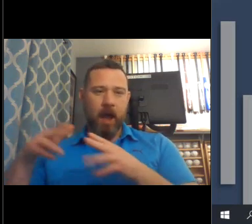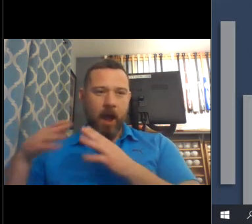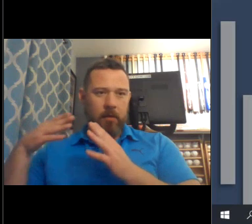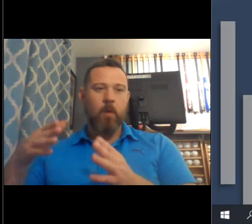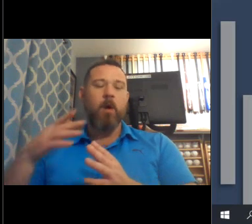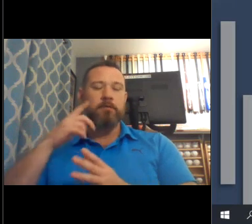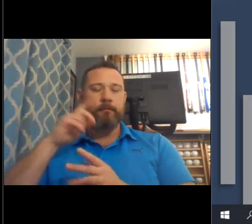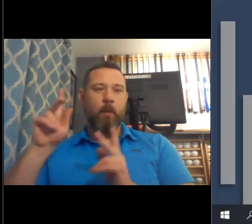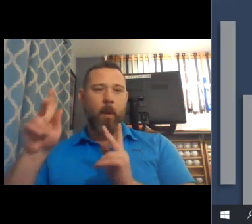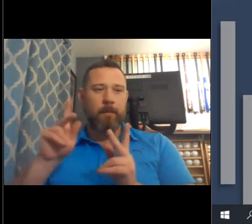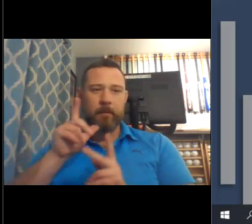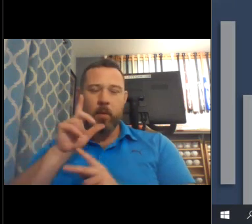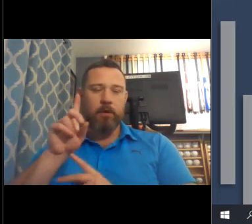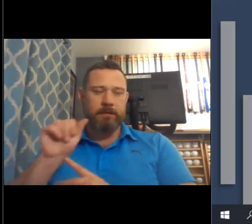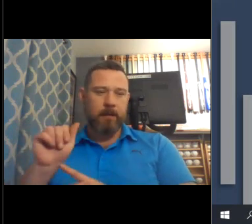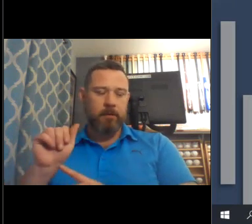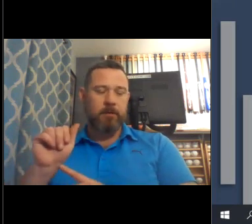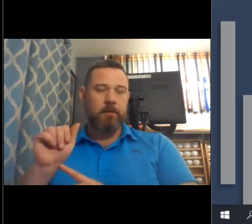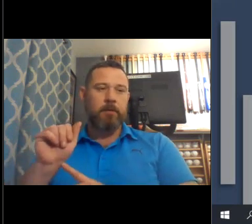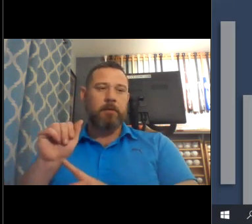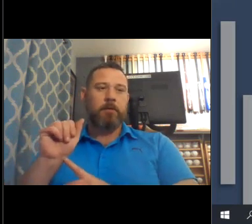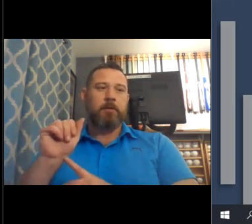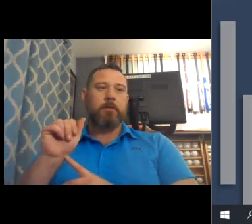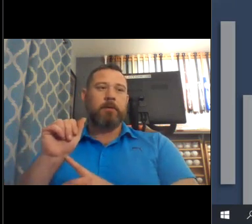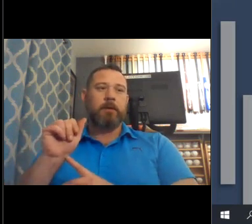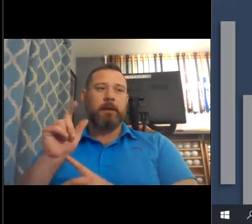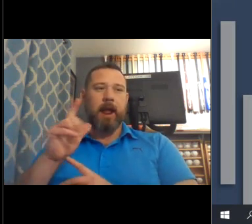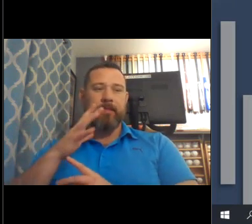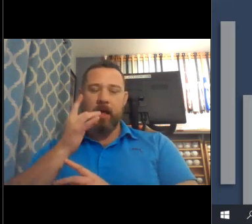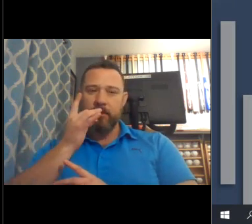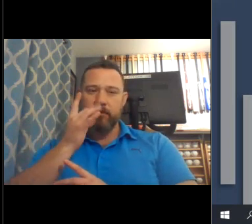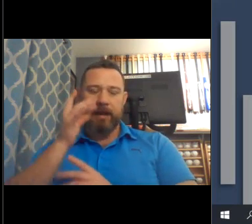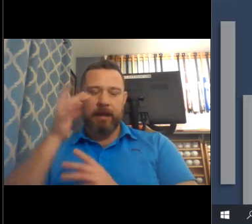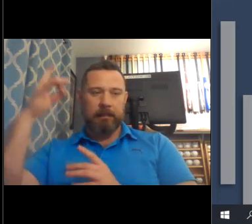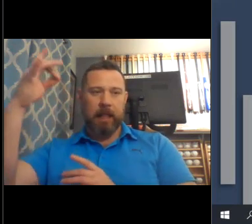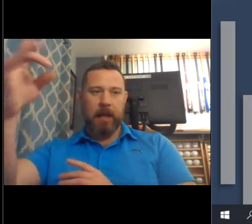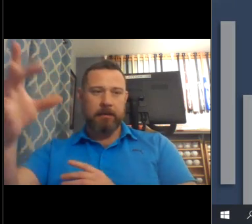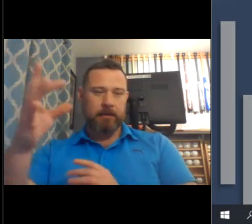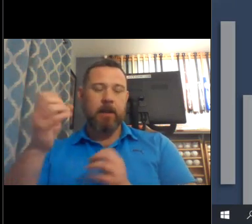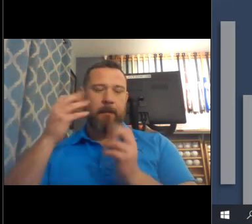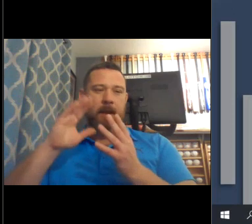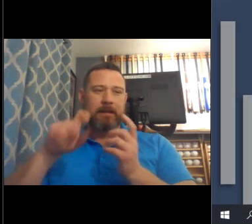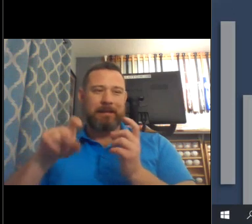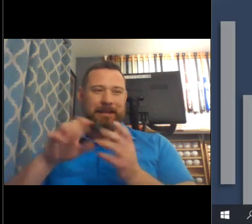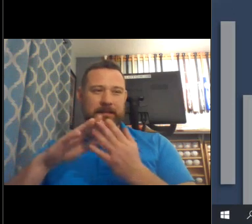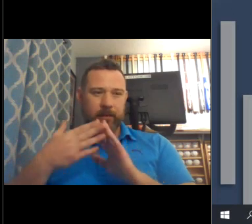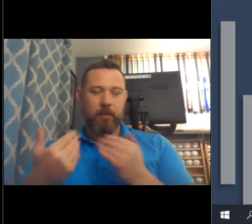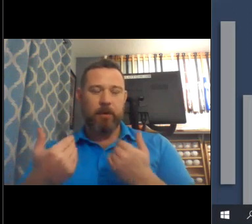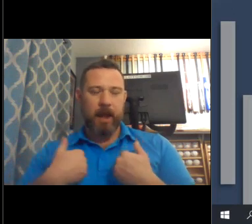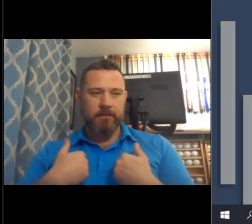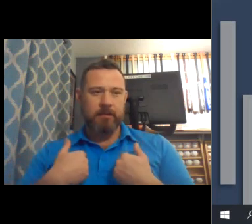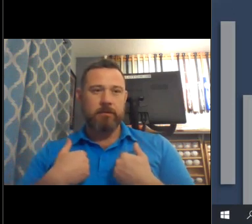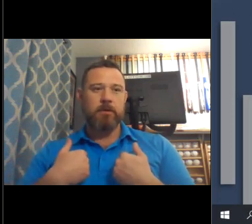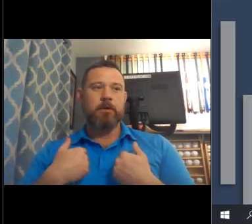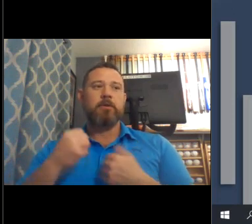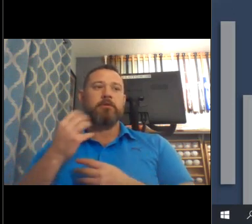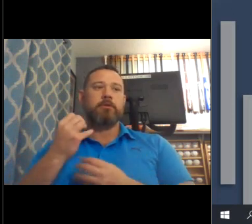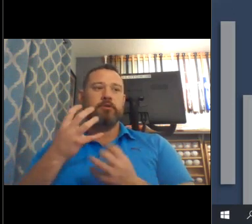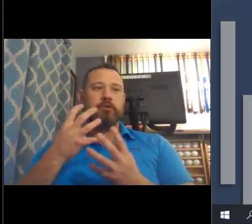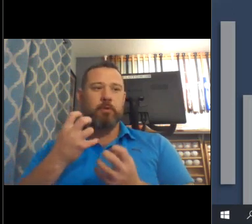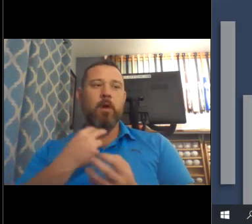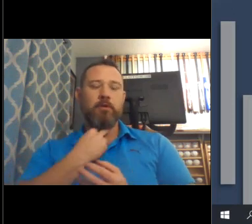who are disabled, and street lighting, and there are many needs that the community has. And so she wanted to